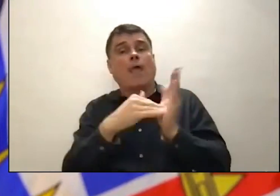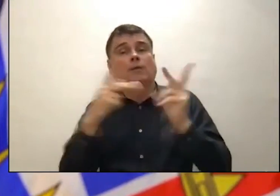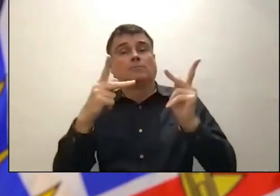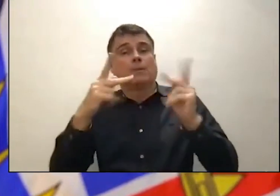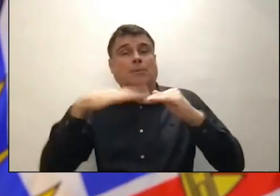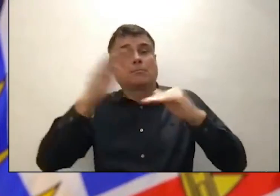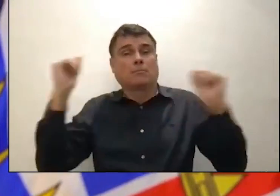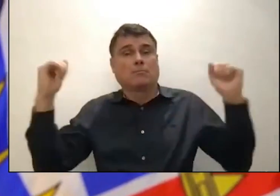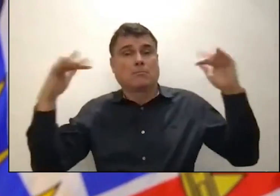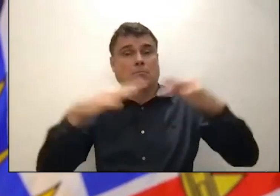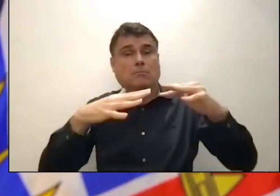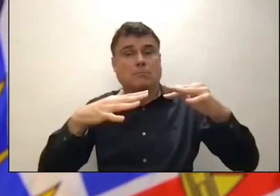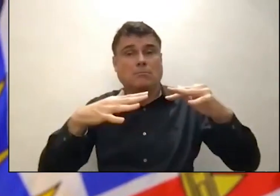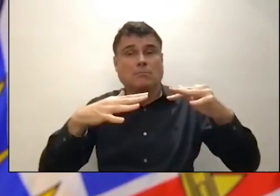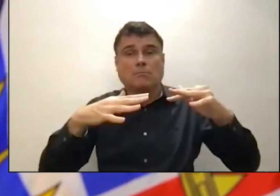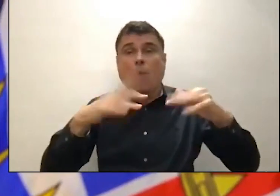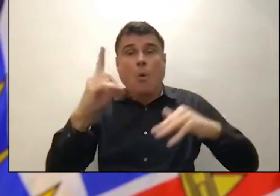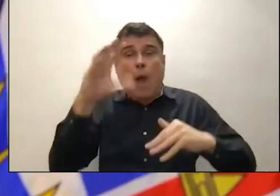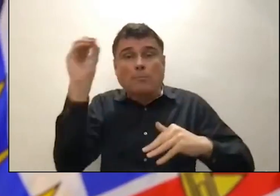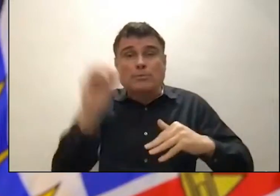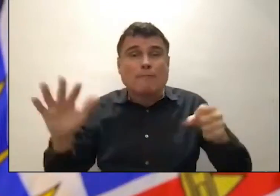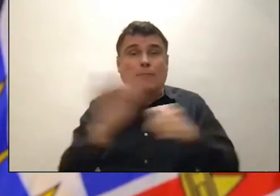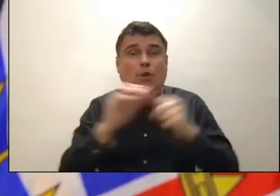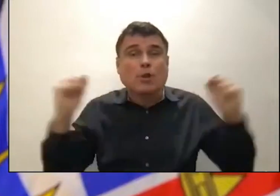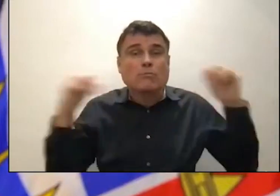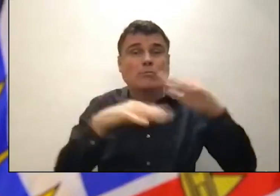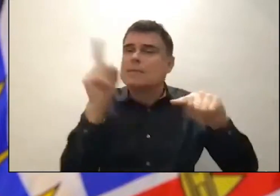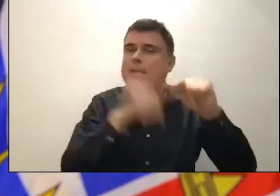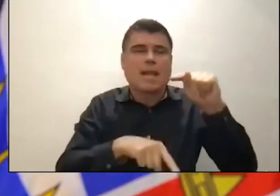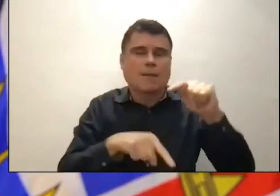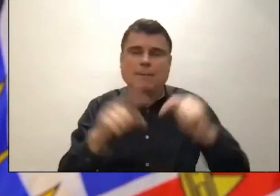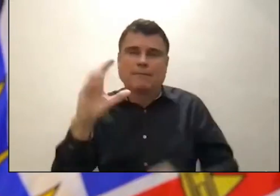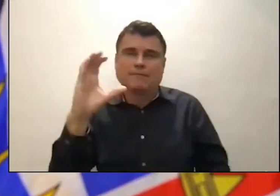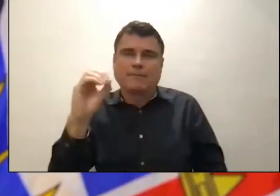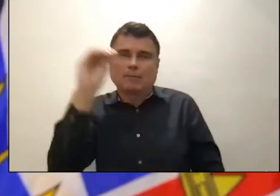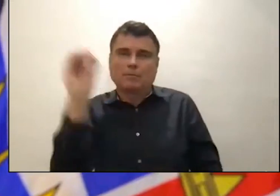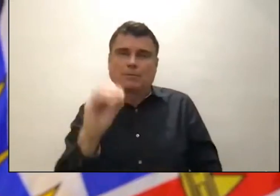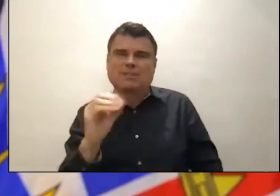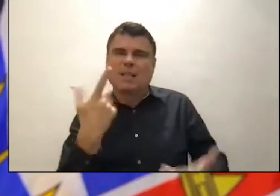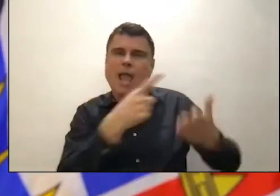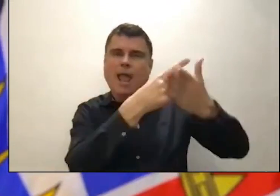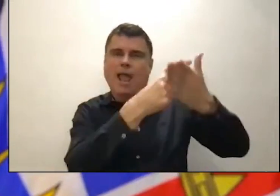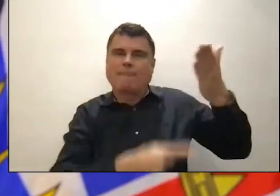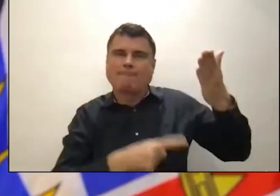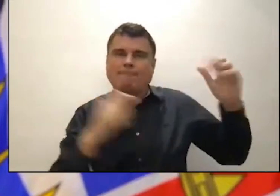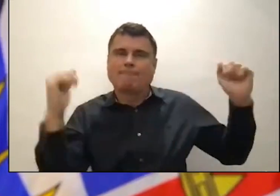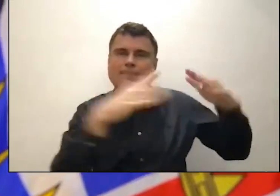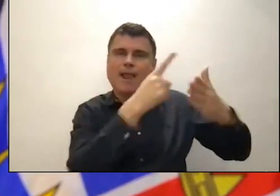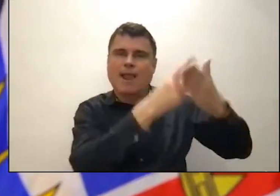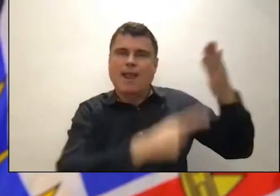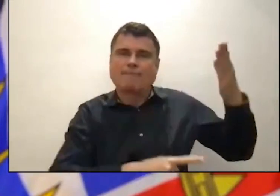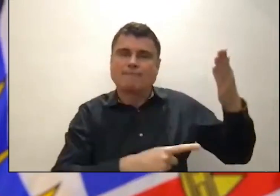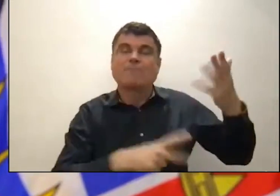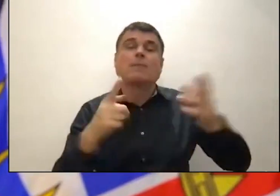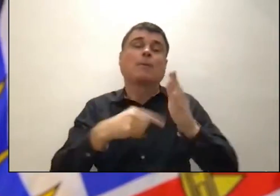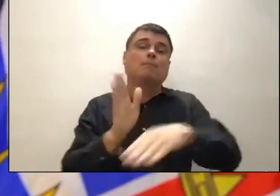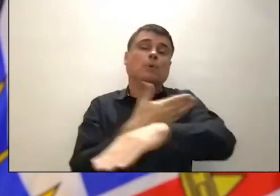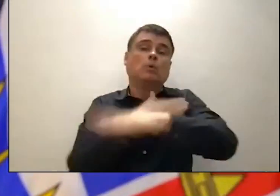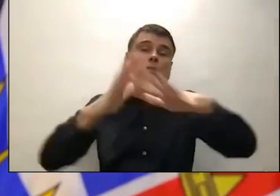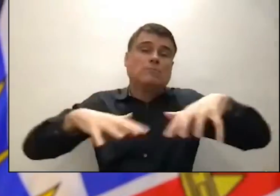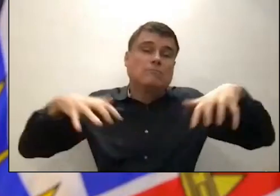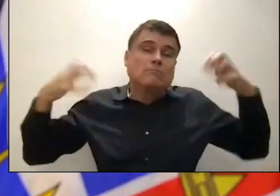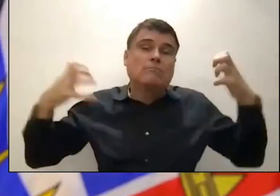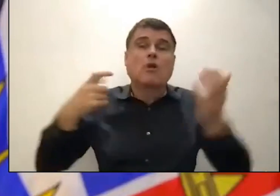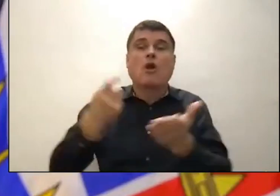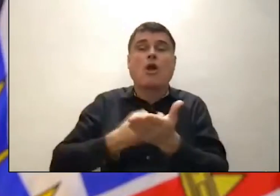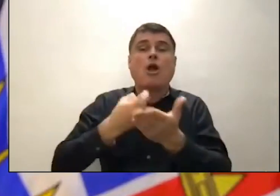capacity, whether that's a concert, a hockey game, theater. If the capacity is more than